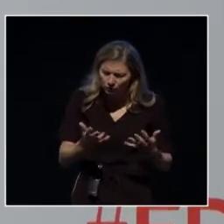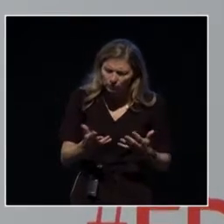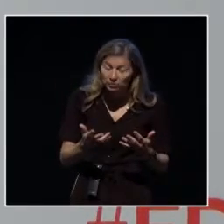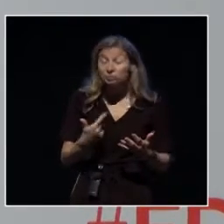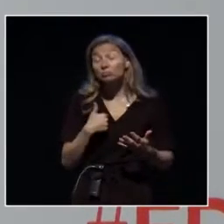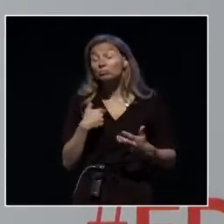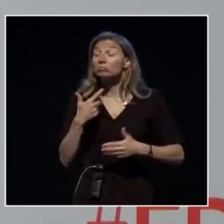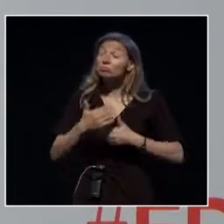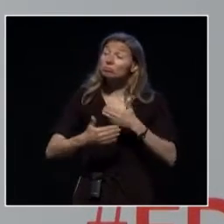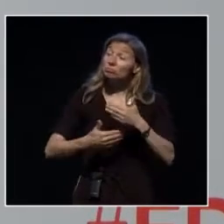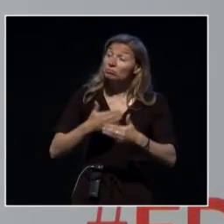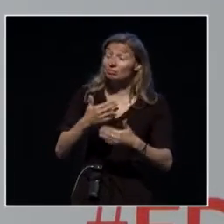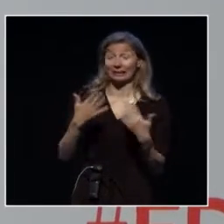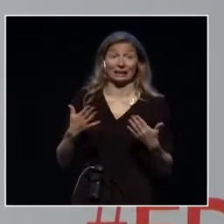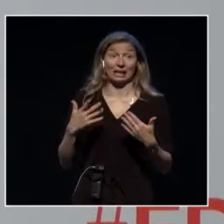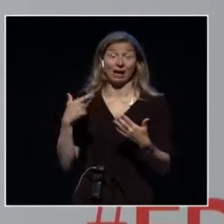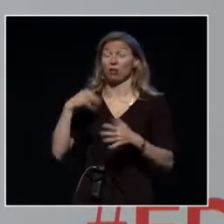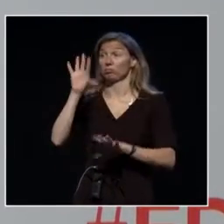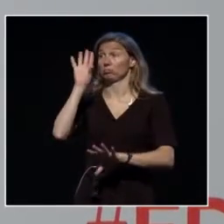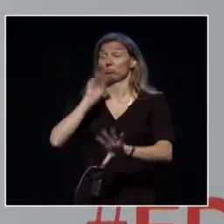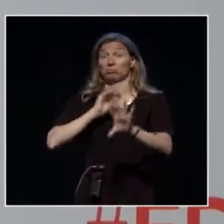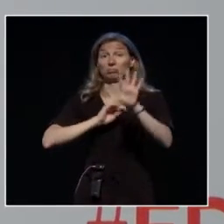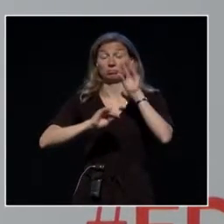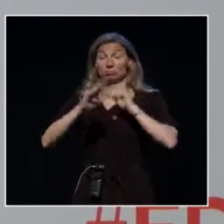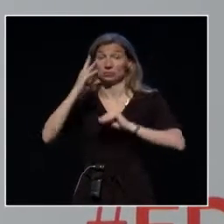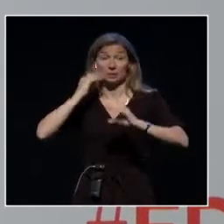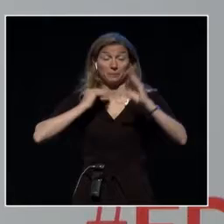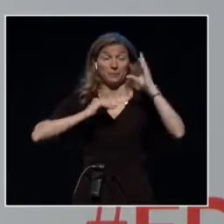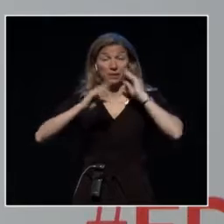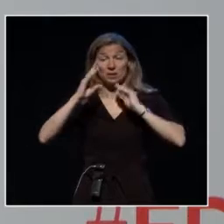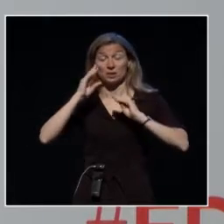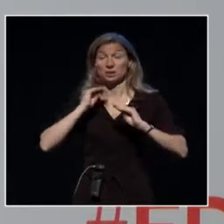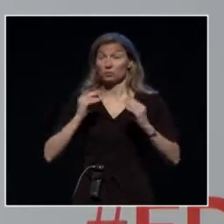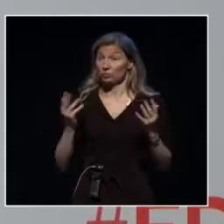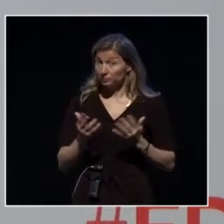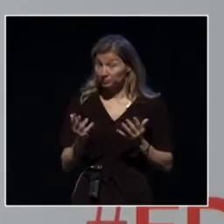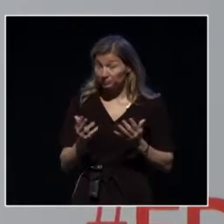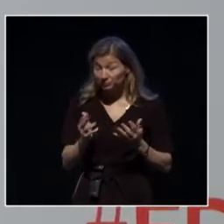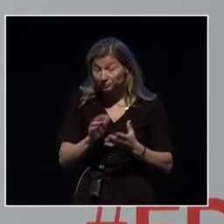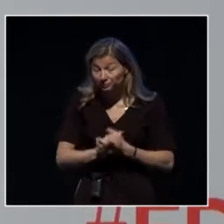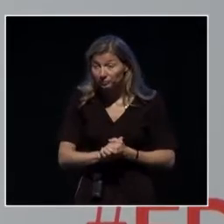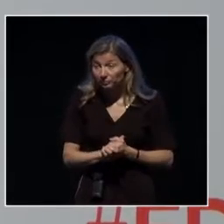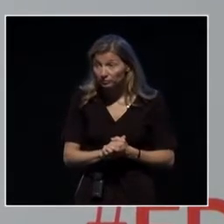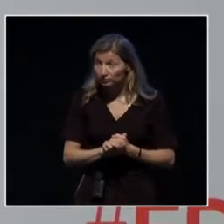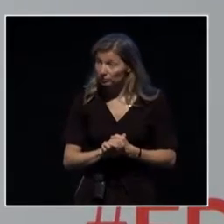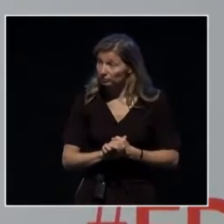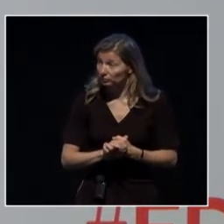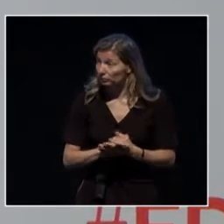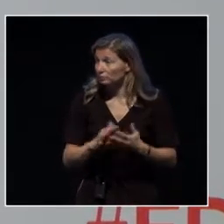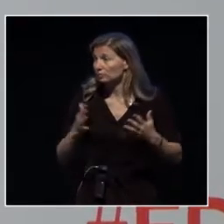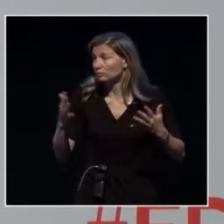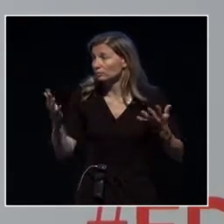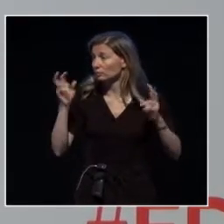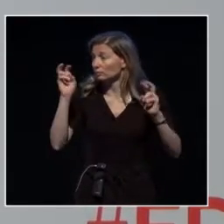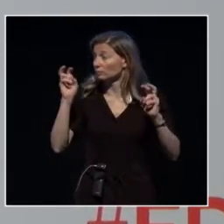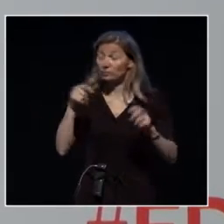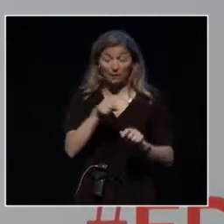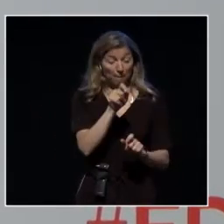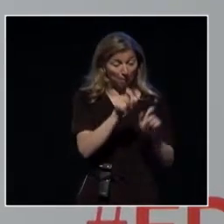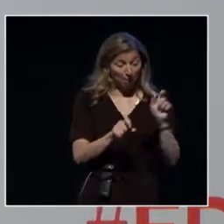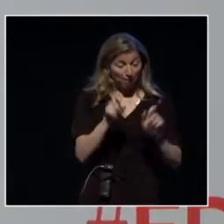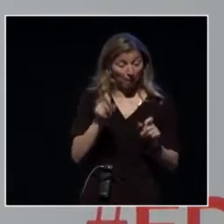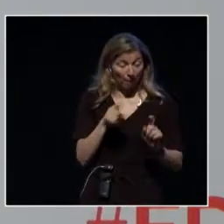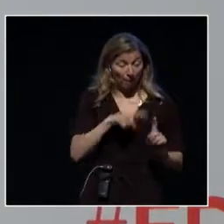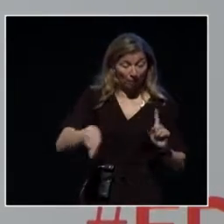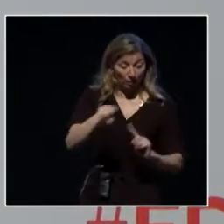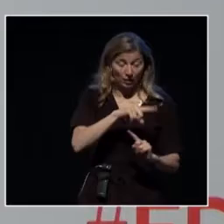tells me over years that finance is the economic oxygen for people. Like